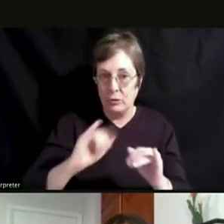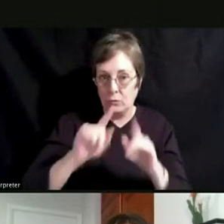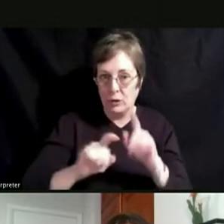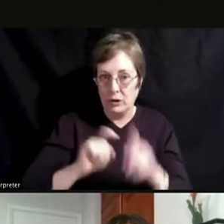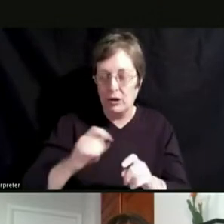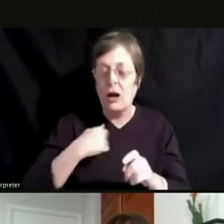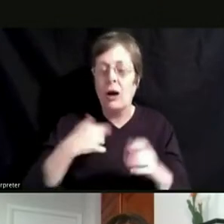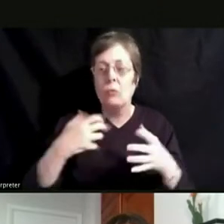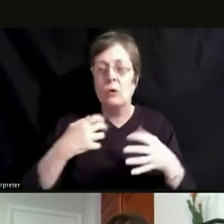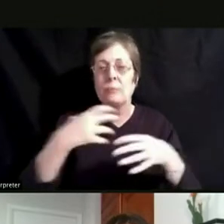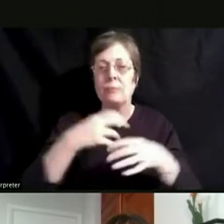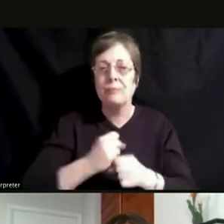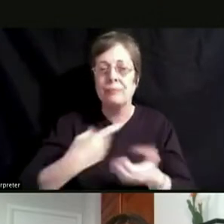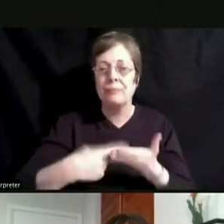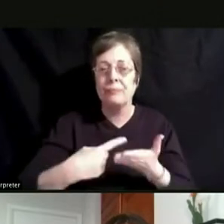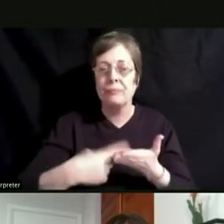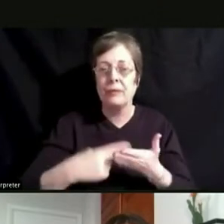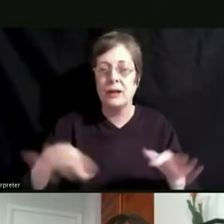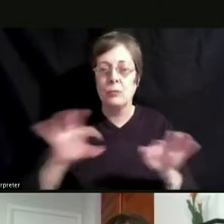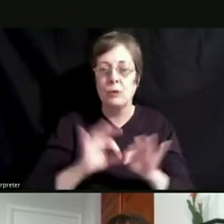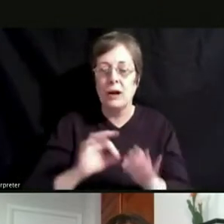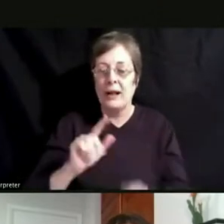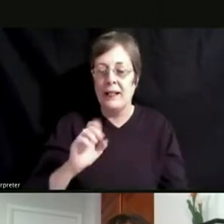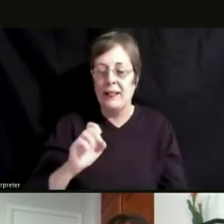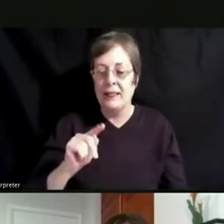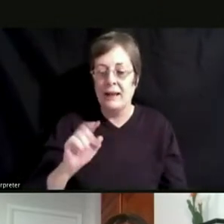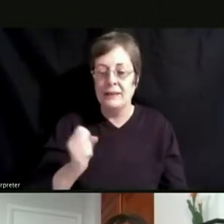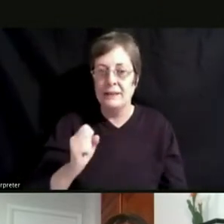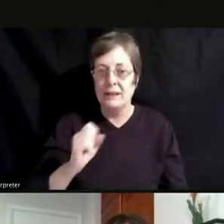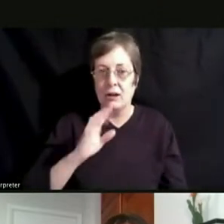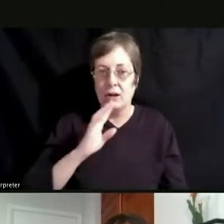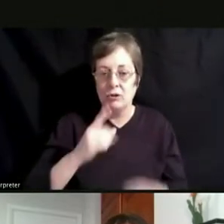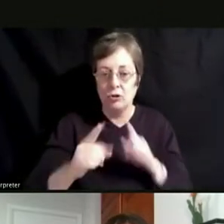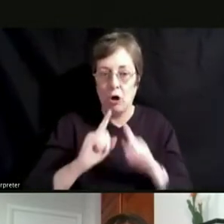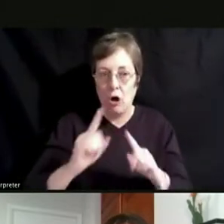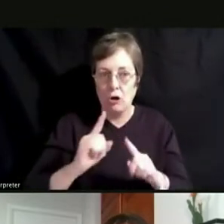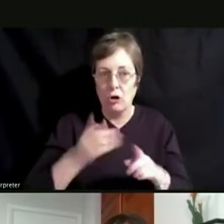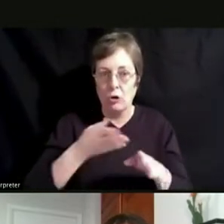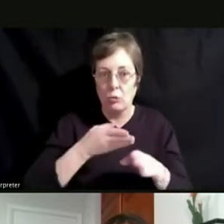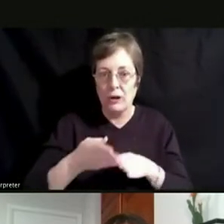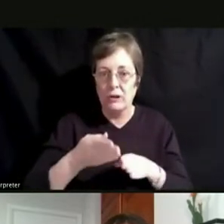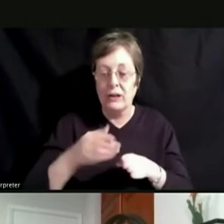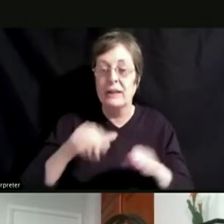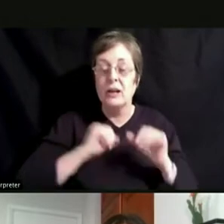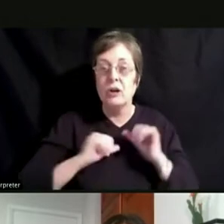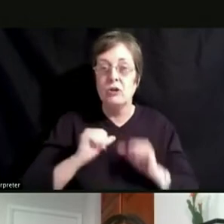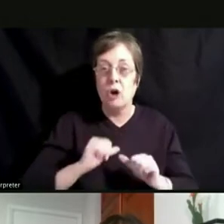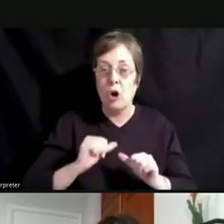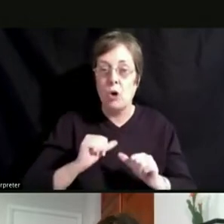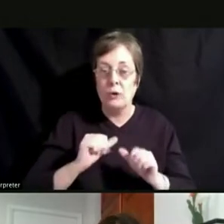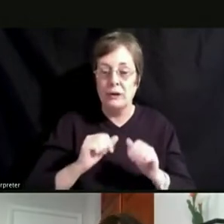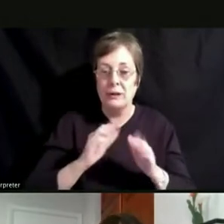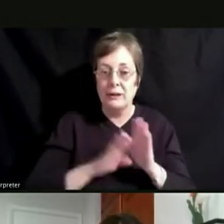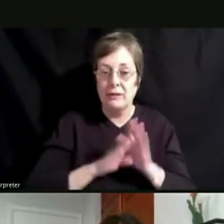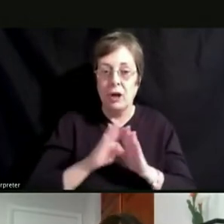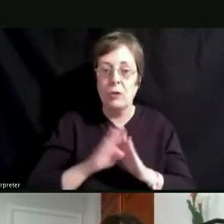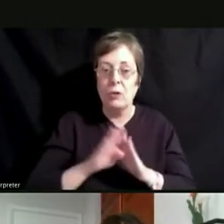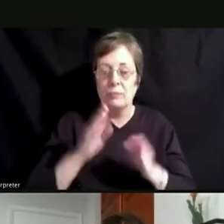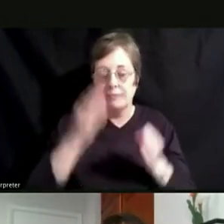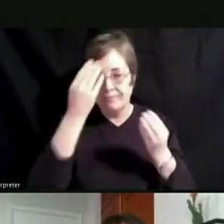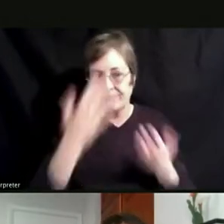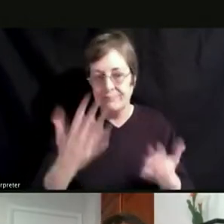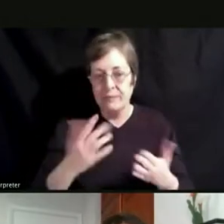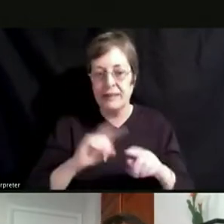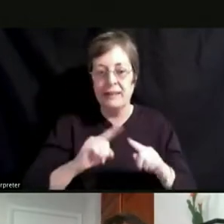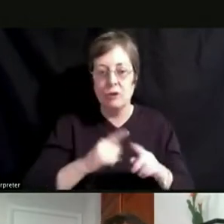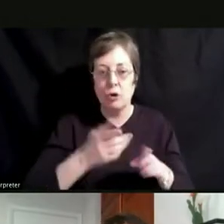talk about the importance of Let's Talk Careers. This show is designed to let students learn about different career paths and